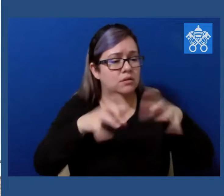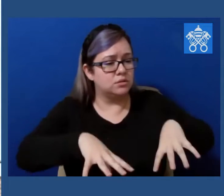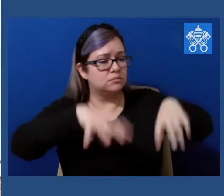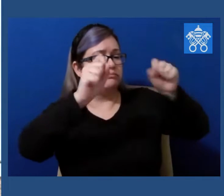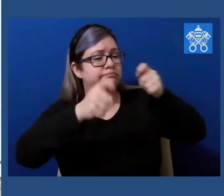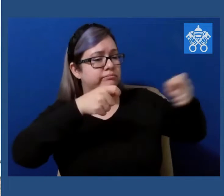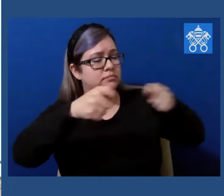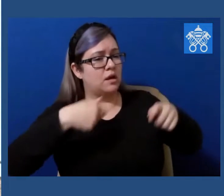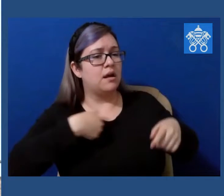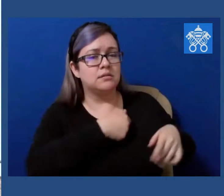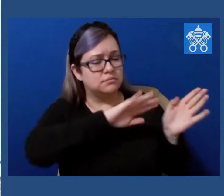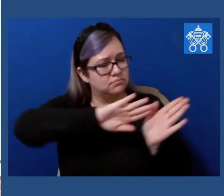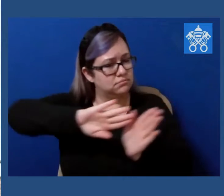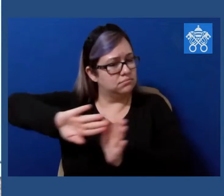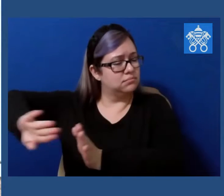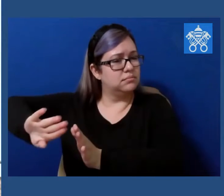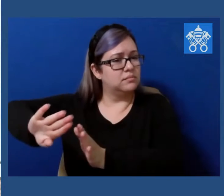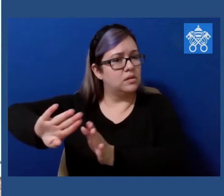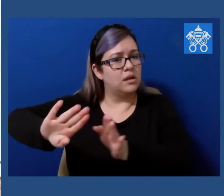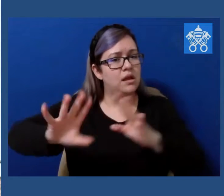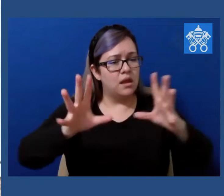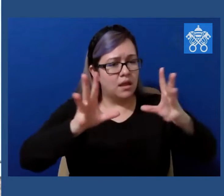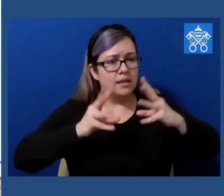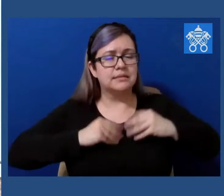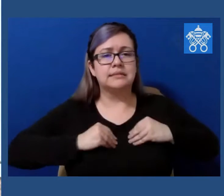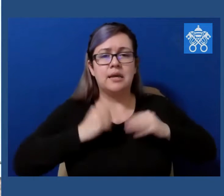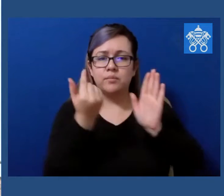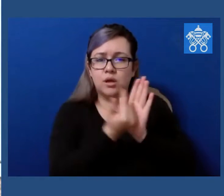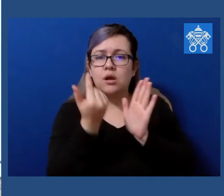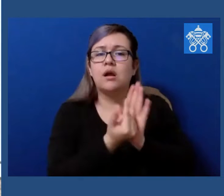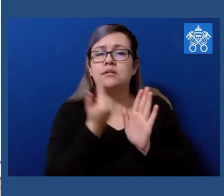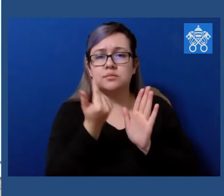us. Let us be open to the logic of the gospel.